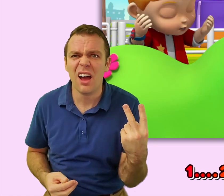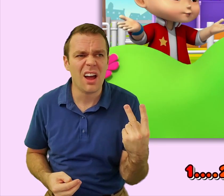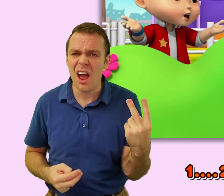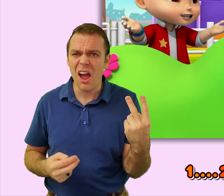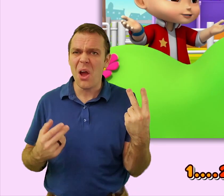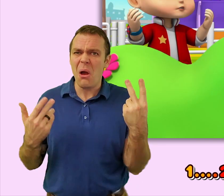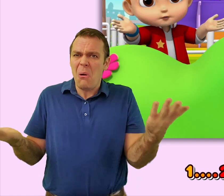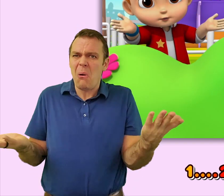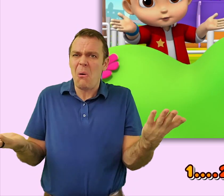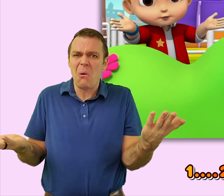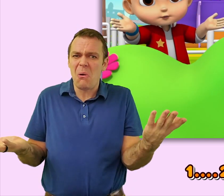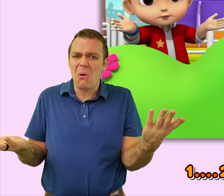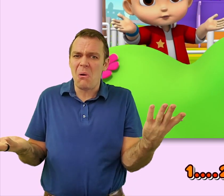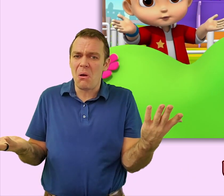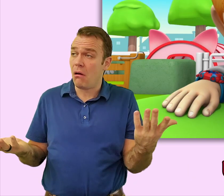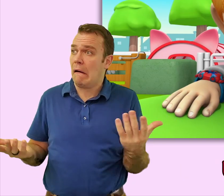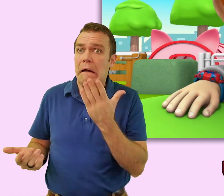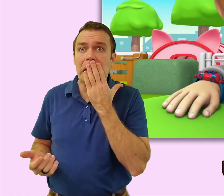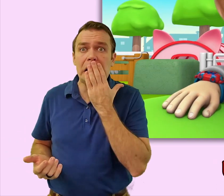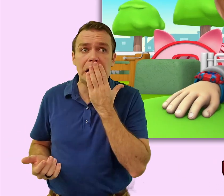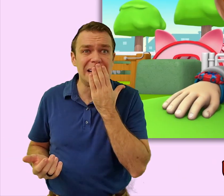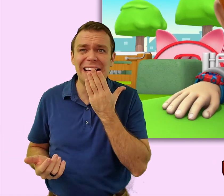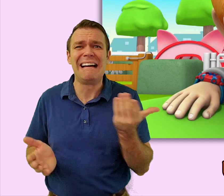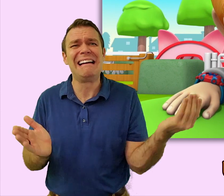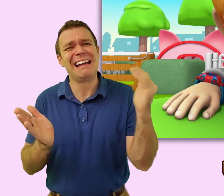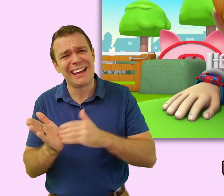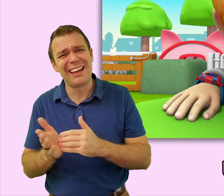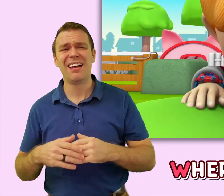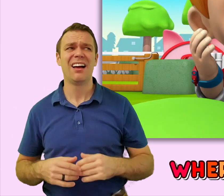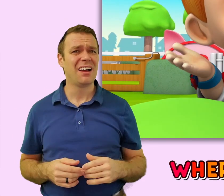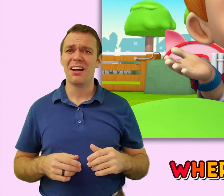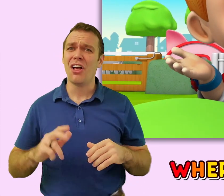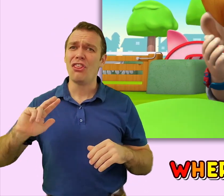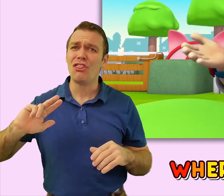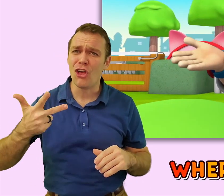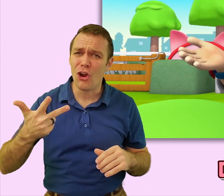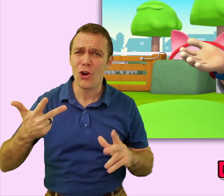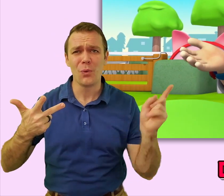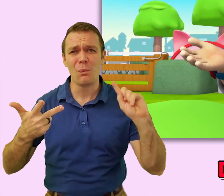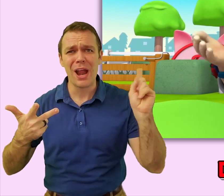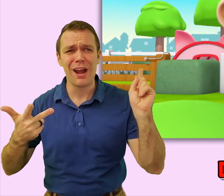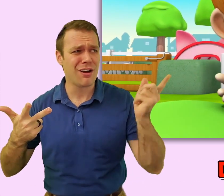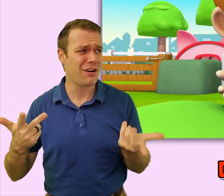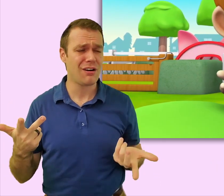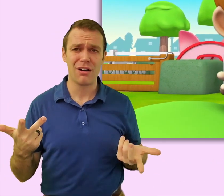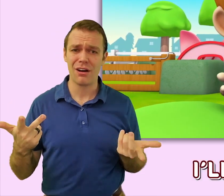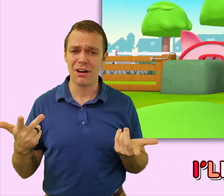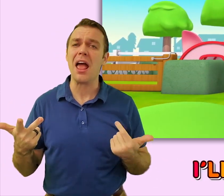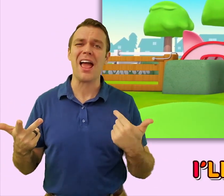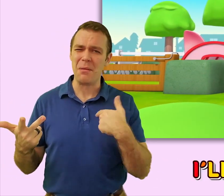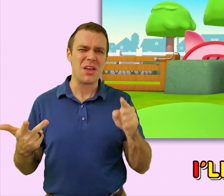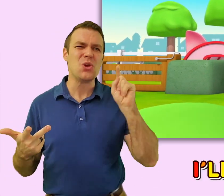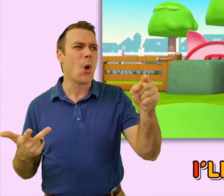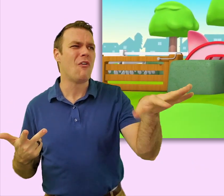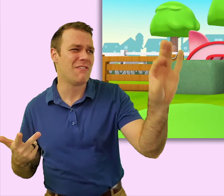2. Who knew? Uh-oh, not again. Where did that 3rd little duck run off to?